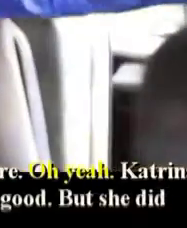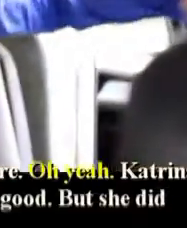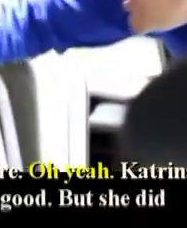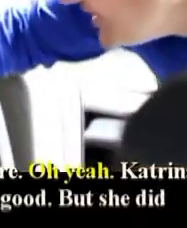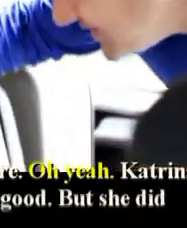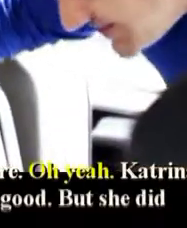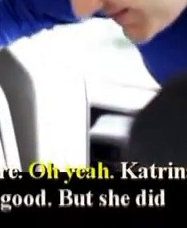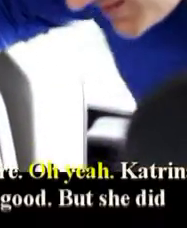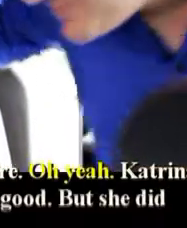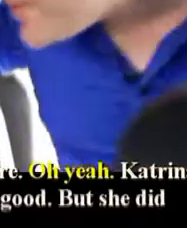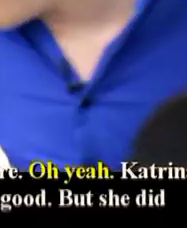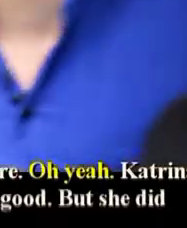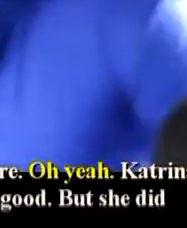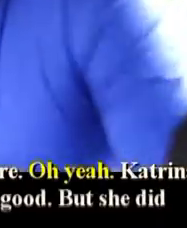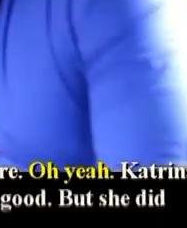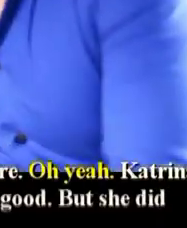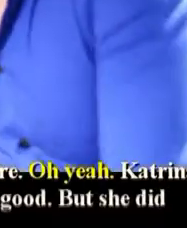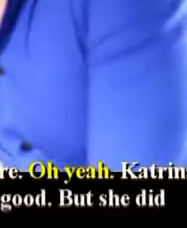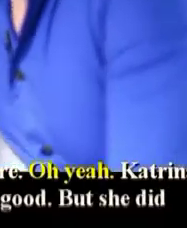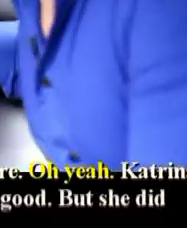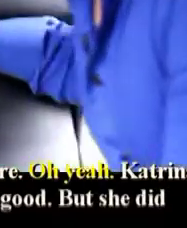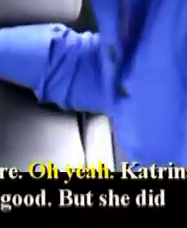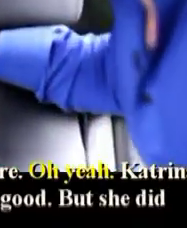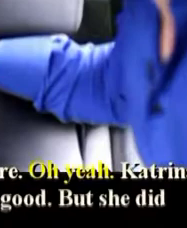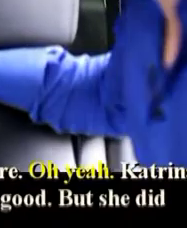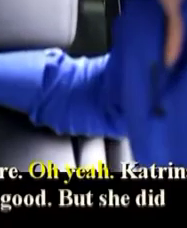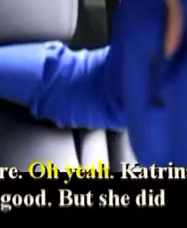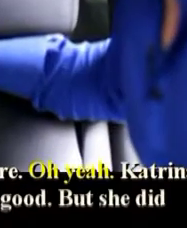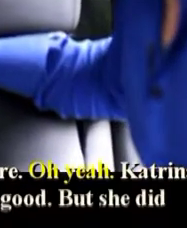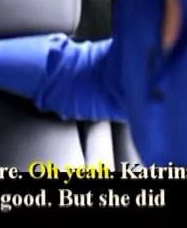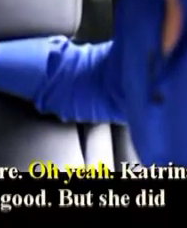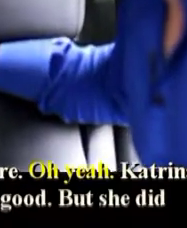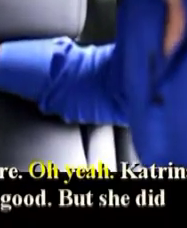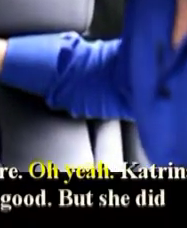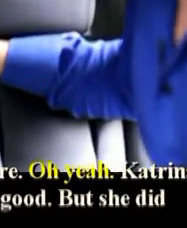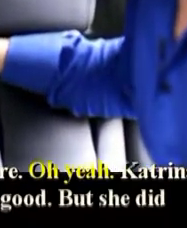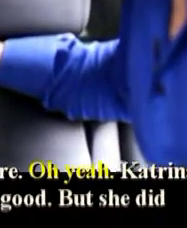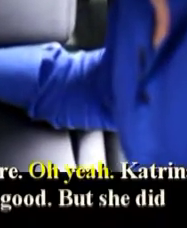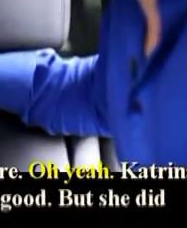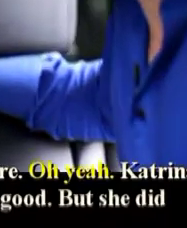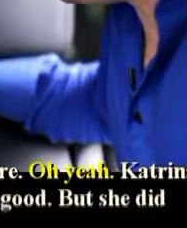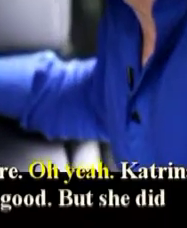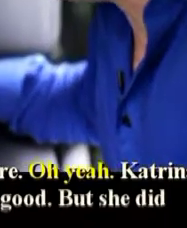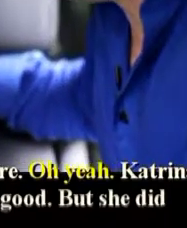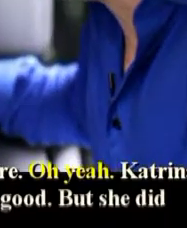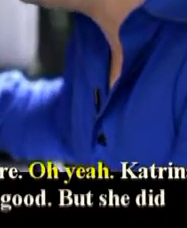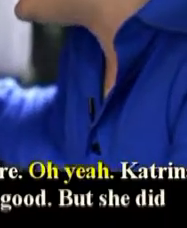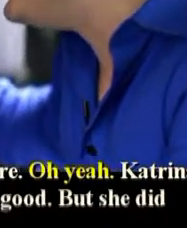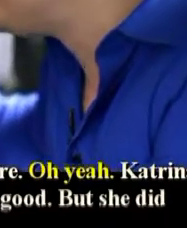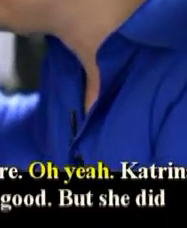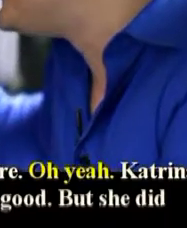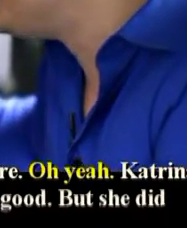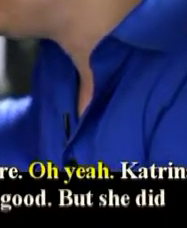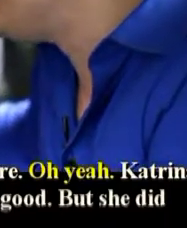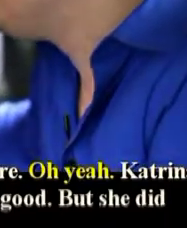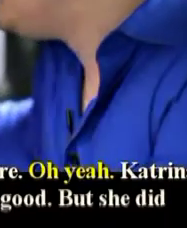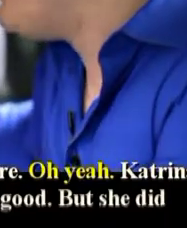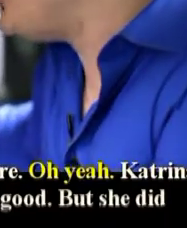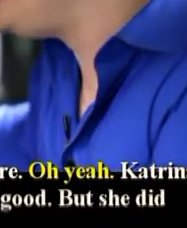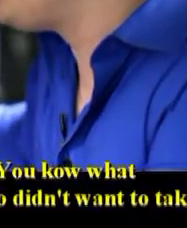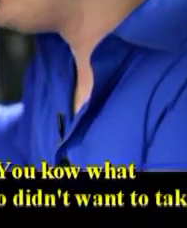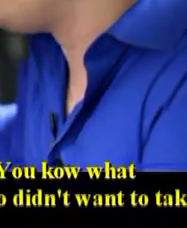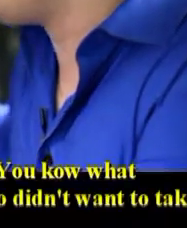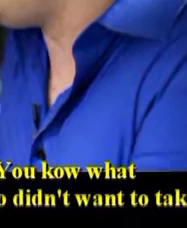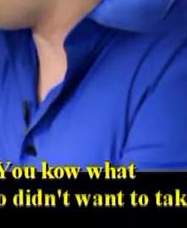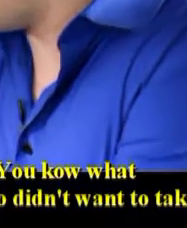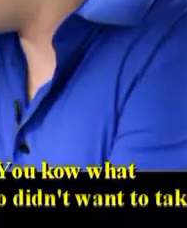Hey, Will. Yeah. Man, we had a great time in there. Oh, yeah. Katrina surprised me. I mean, I knew she was going to do good, but